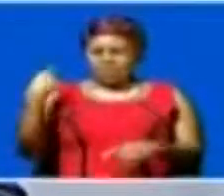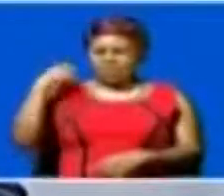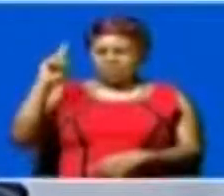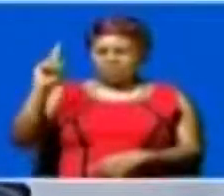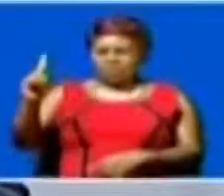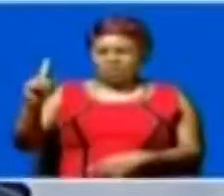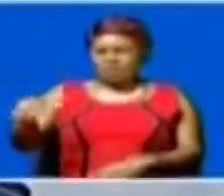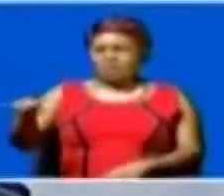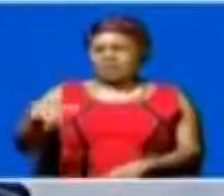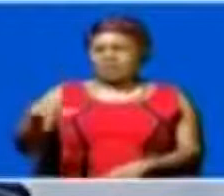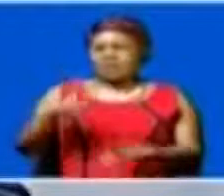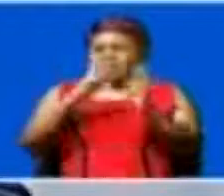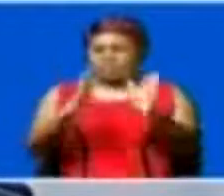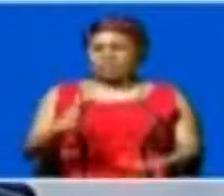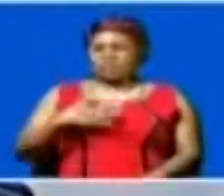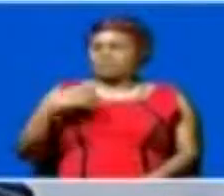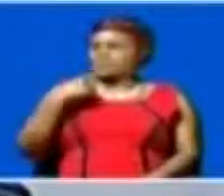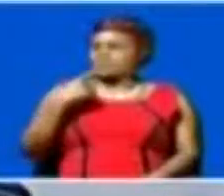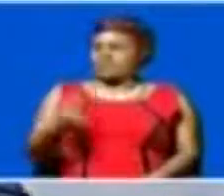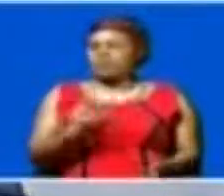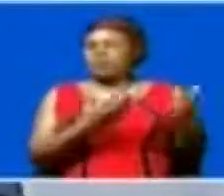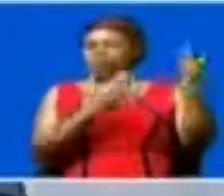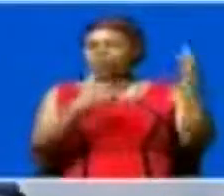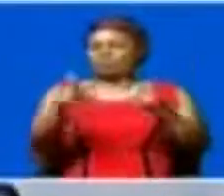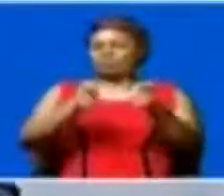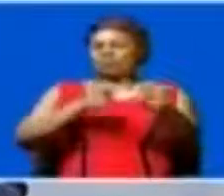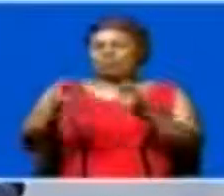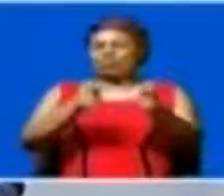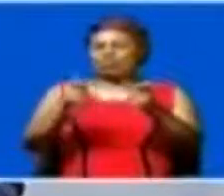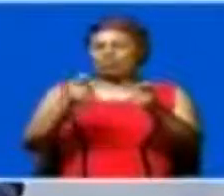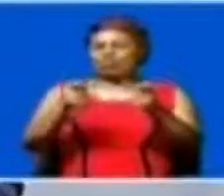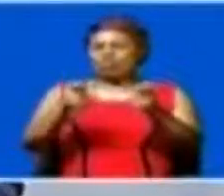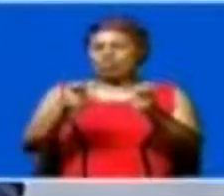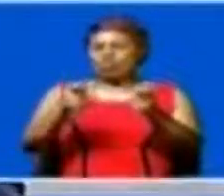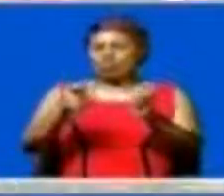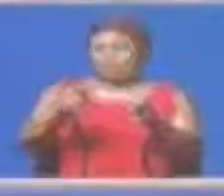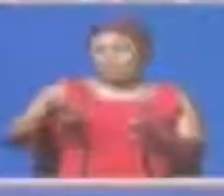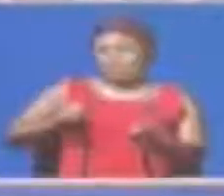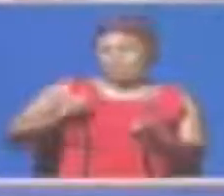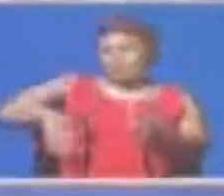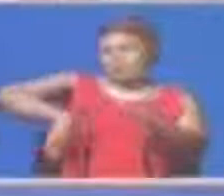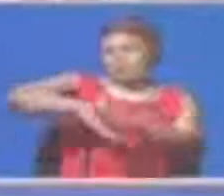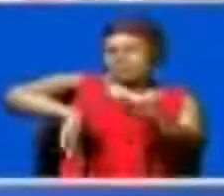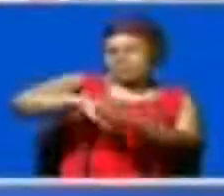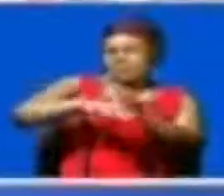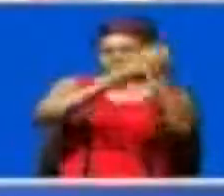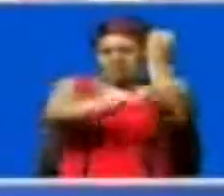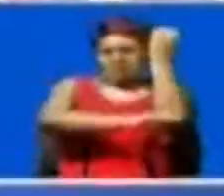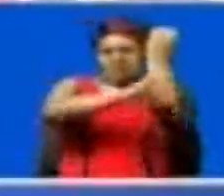regional champions, and as Abula Ahmed reports, they are hoping to dominate girls' football in the country.